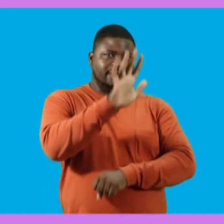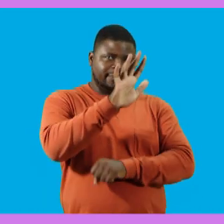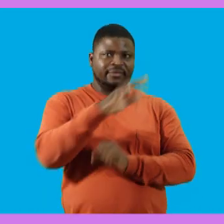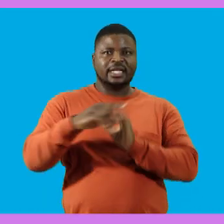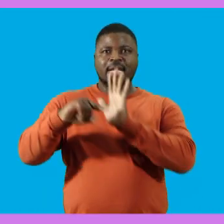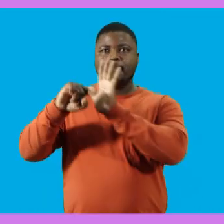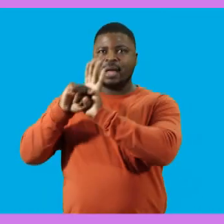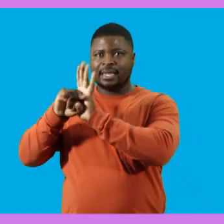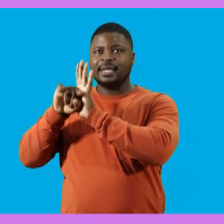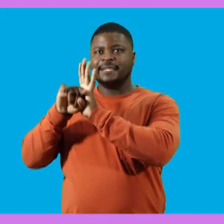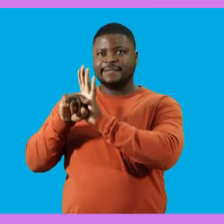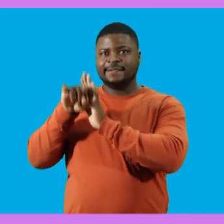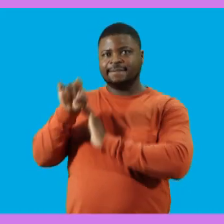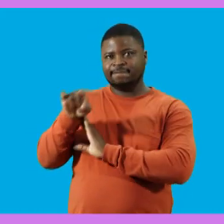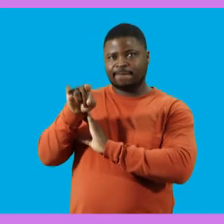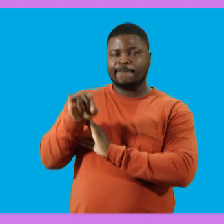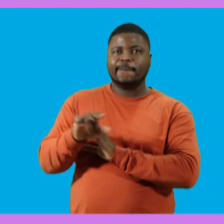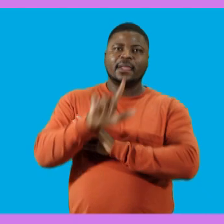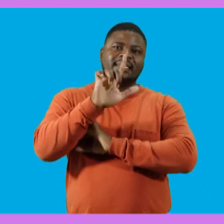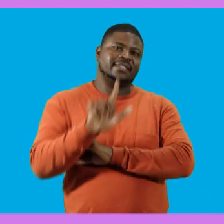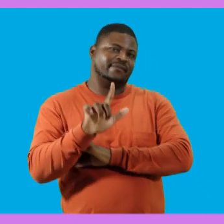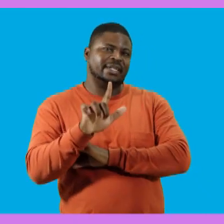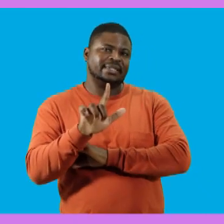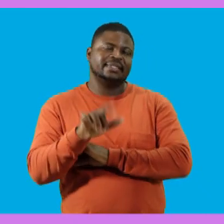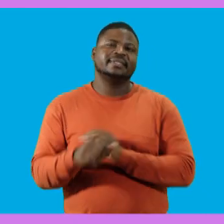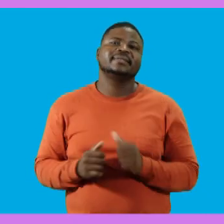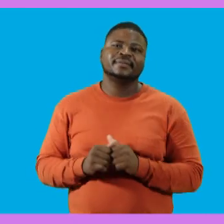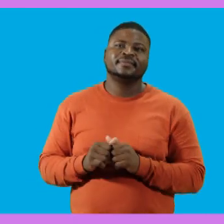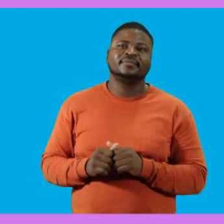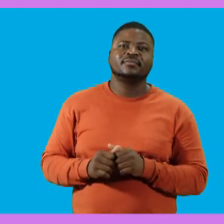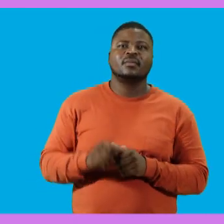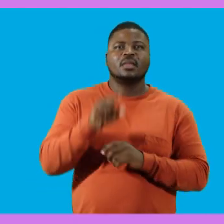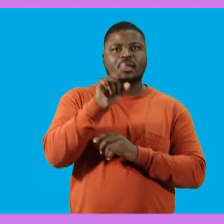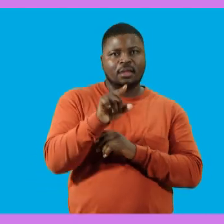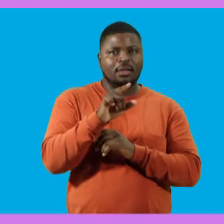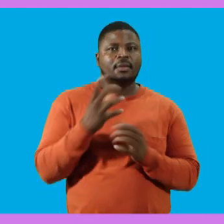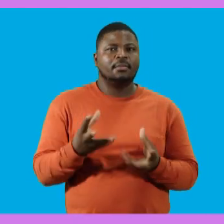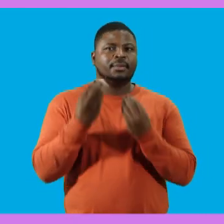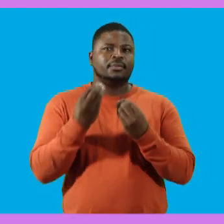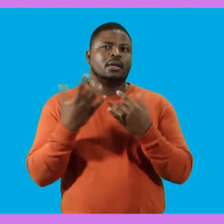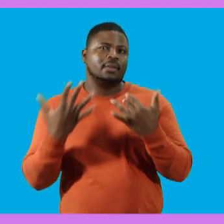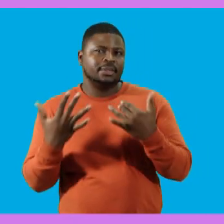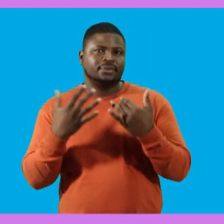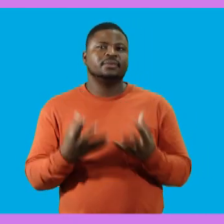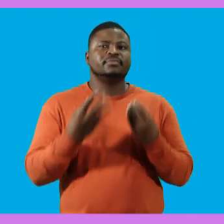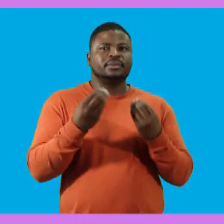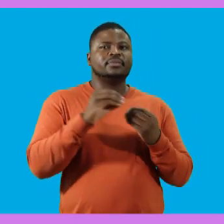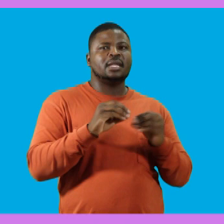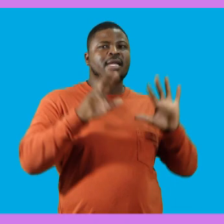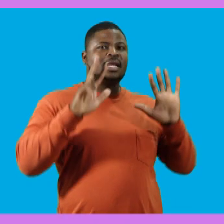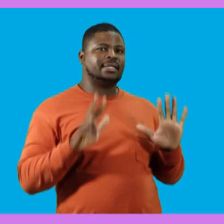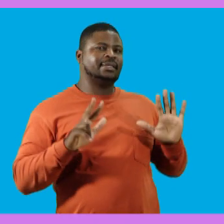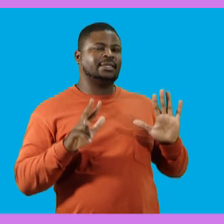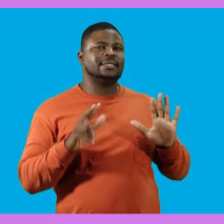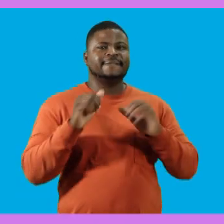minus that length there, which is 7, and that gives you 8.